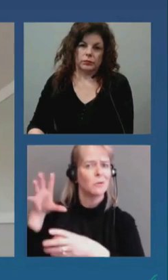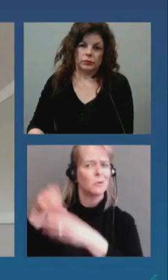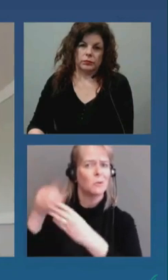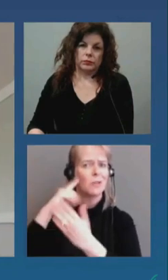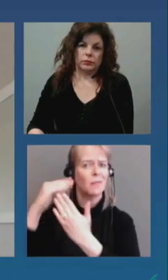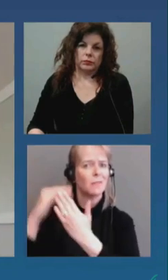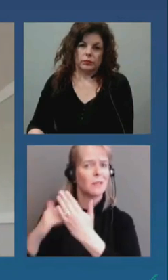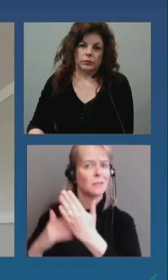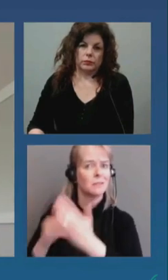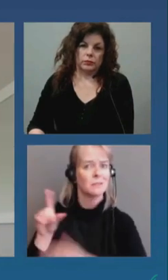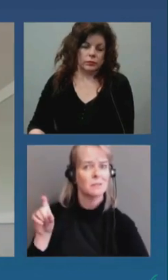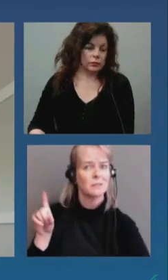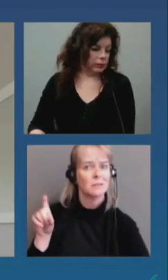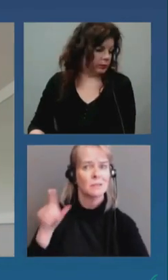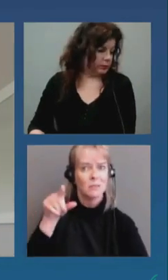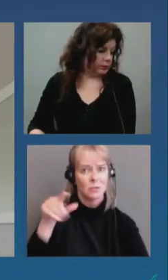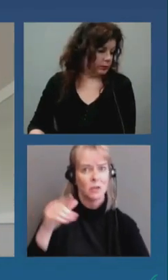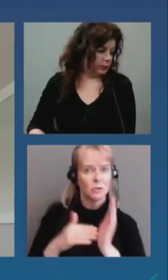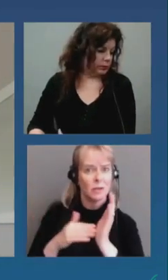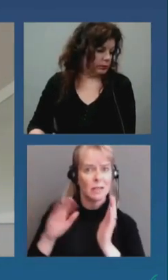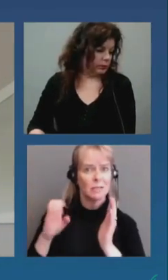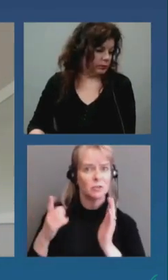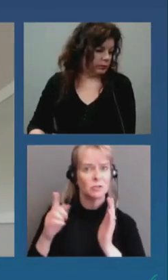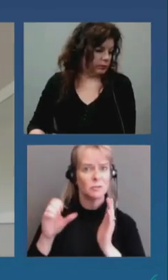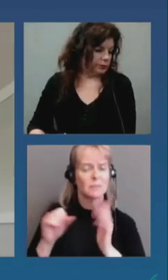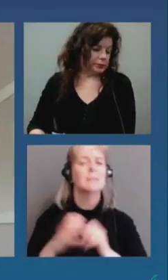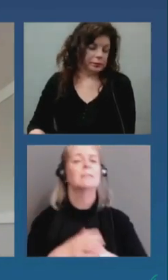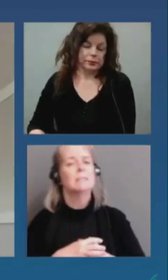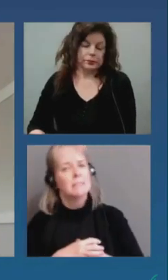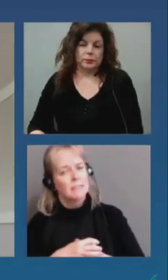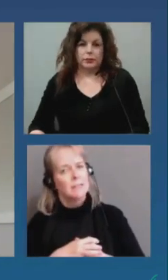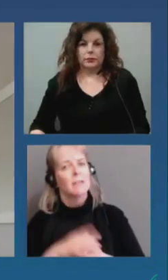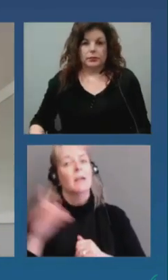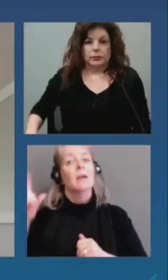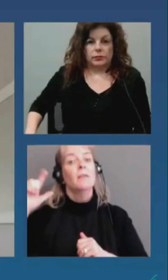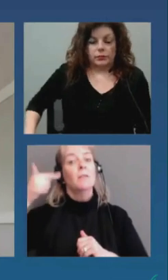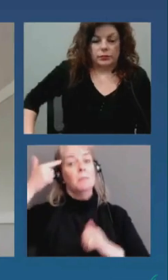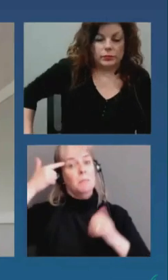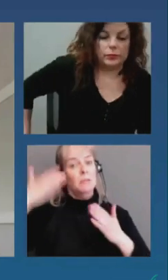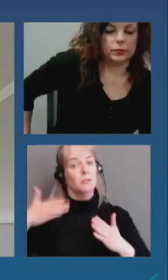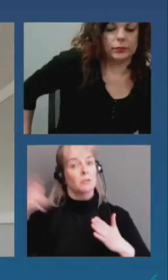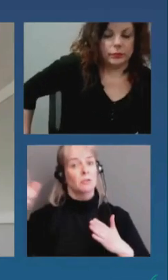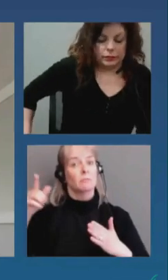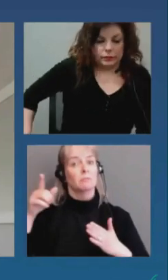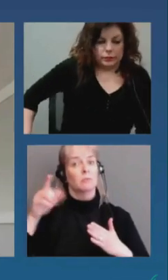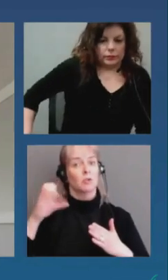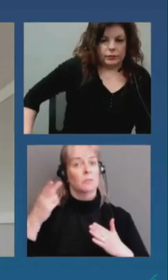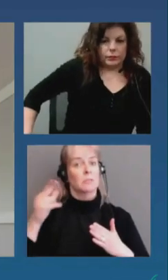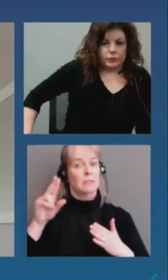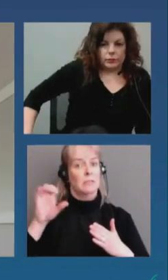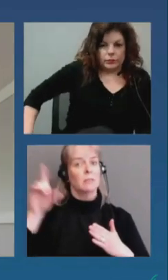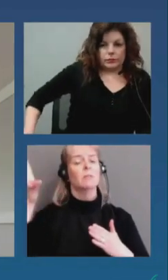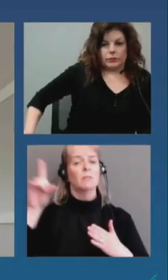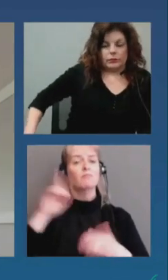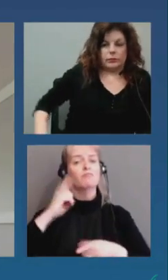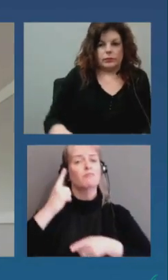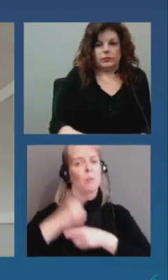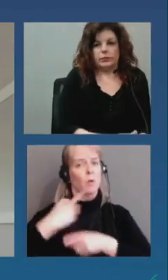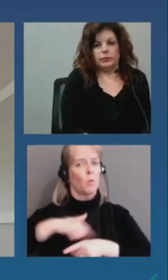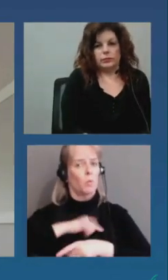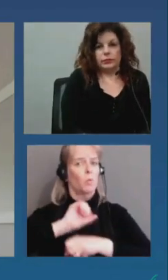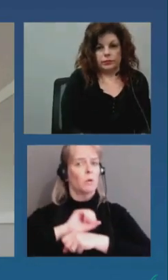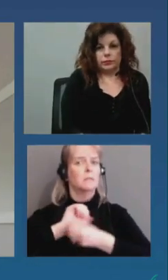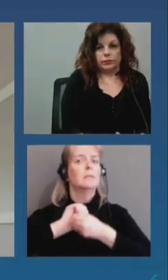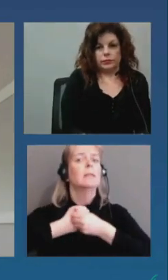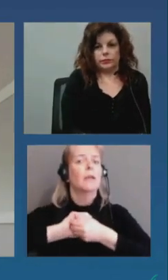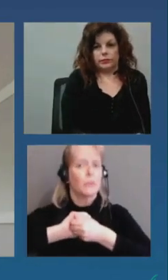You know, I think the minister is correct that we work together on how the vaccine program with